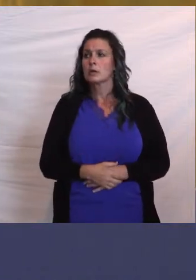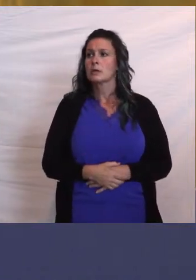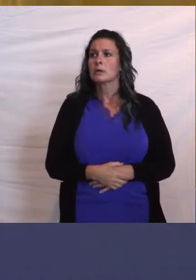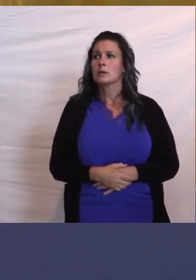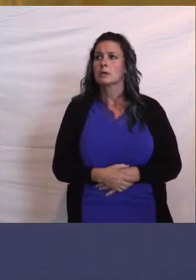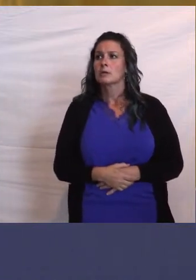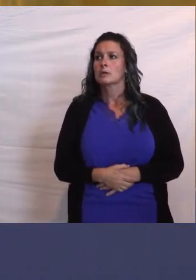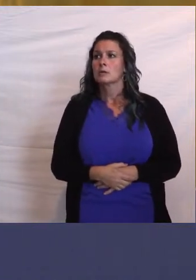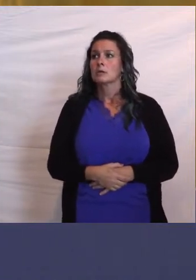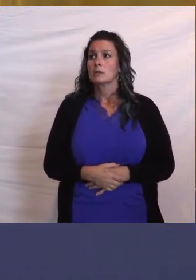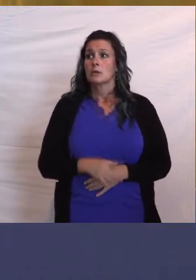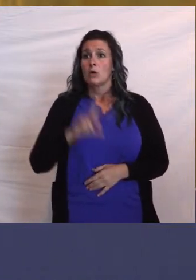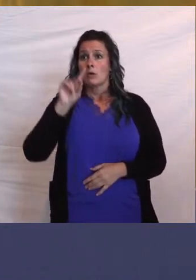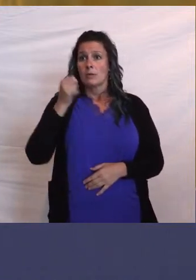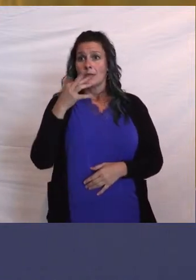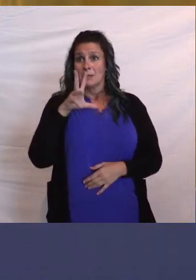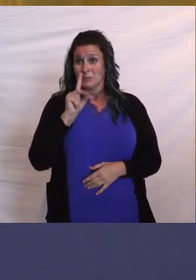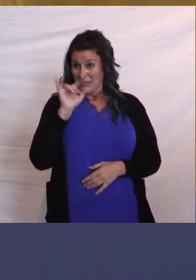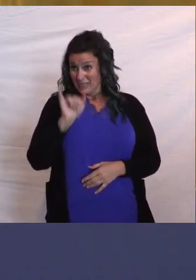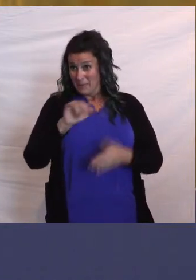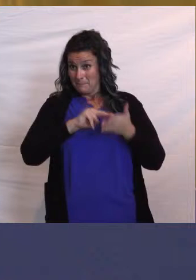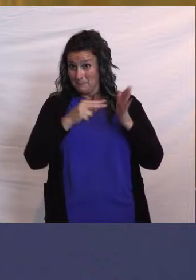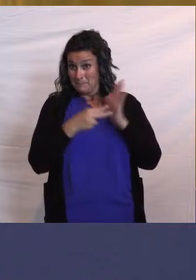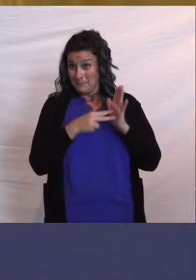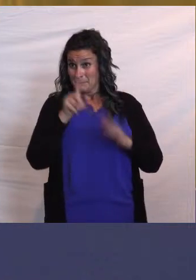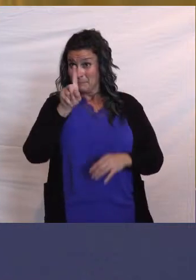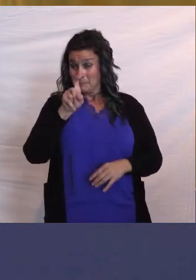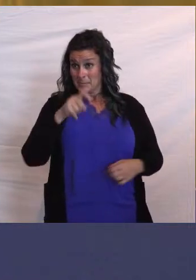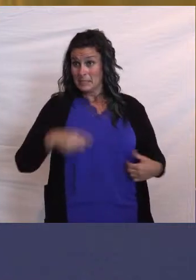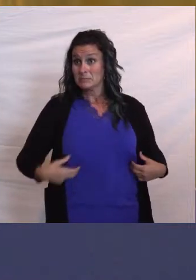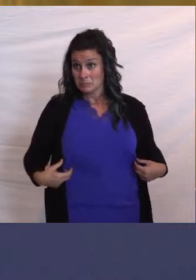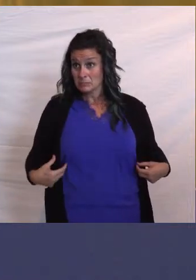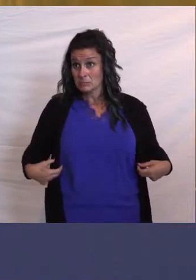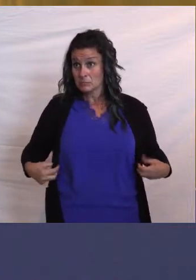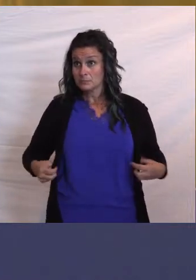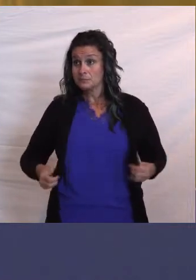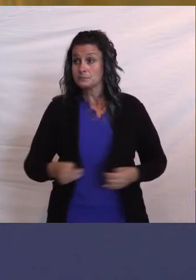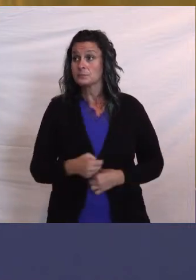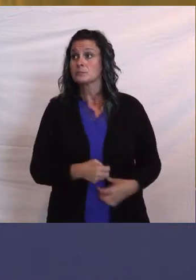on the dashboard, I assume is what your perfect world would be.